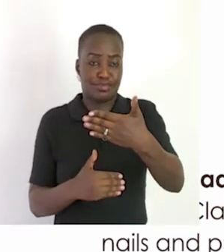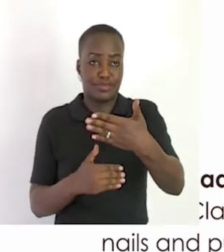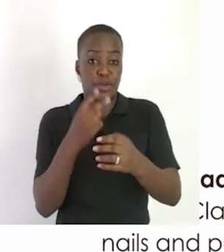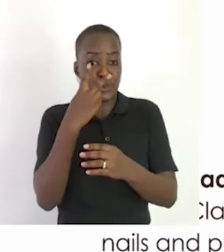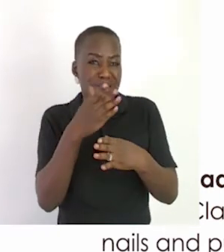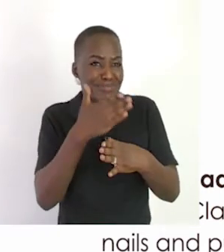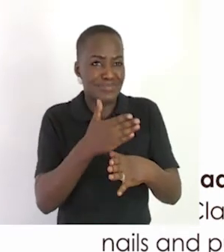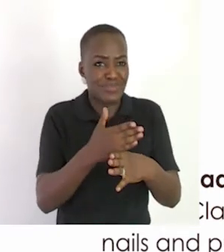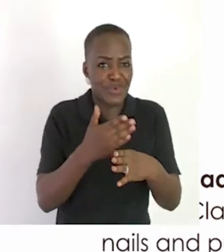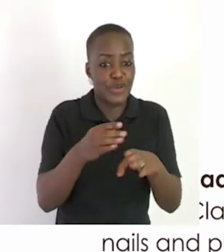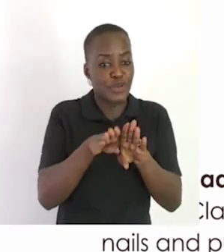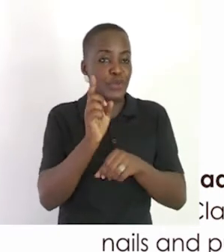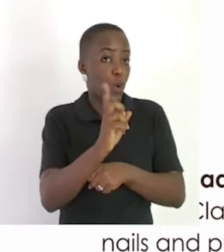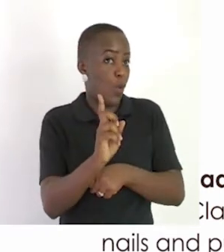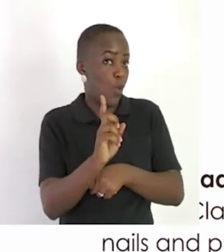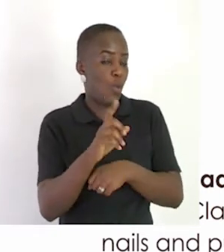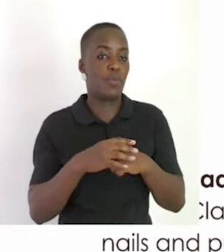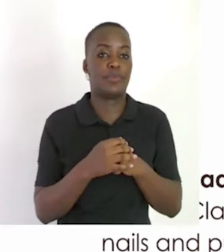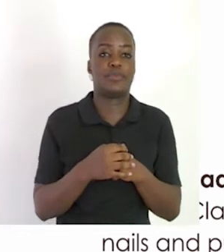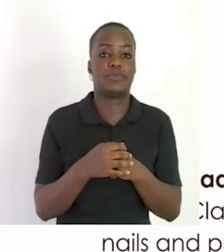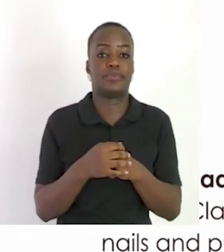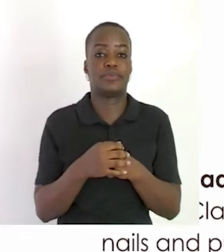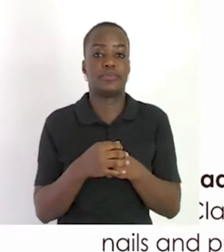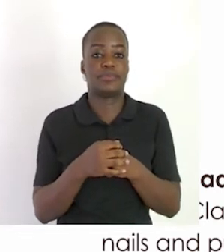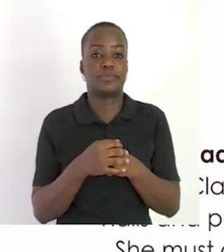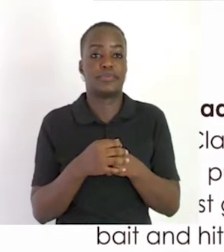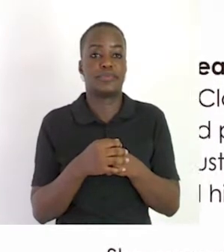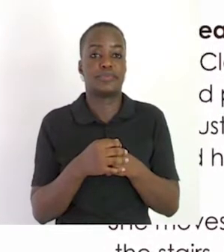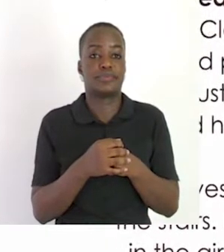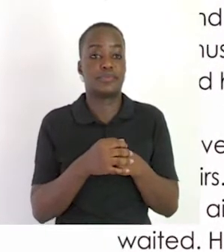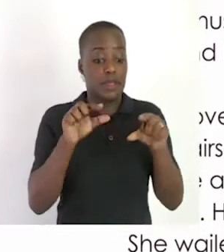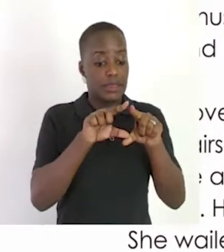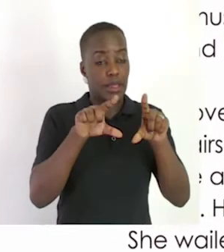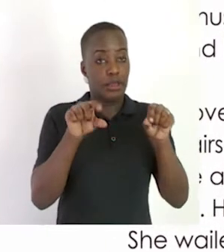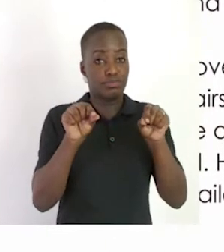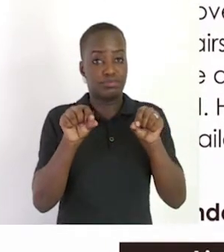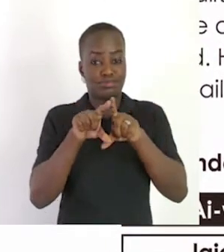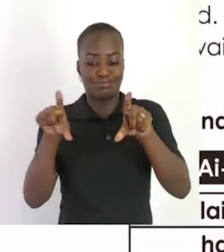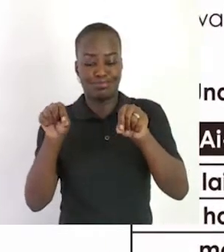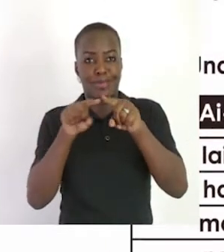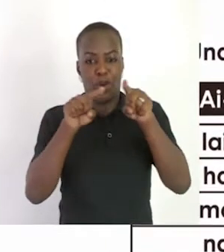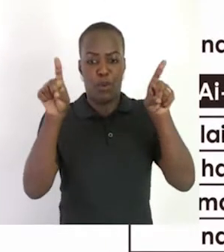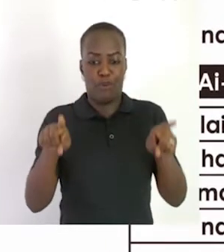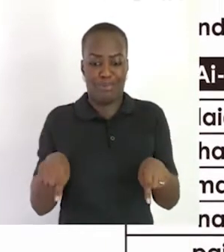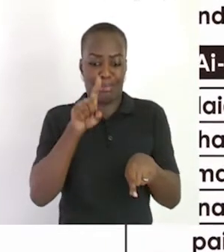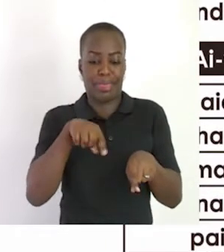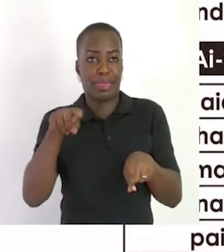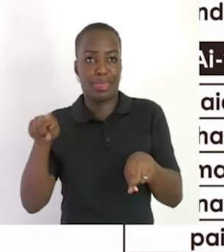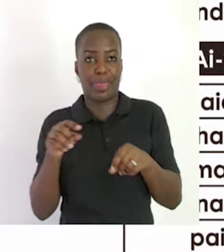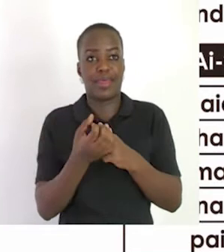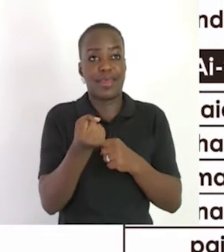bit to the boxes that we can see below. On these boxes, you can see that we have the